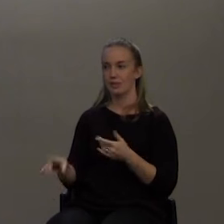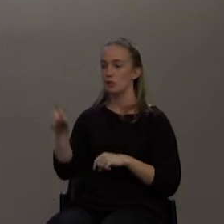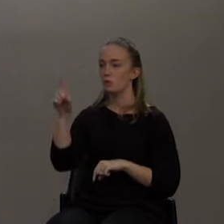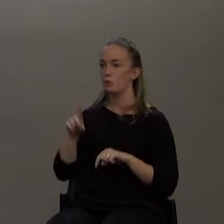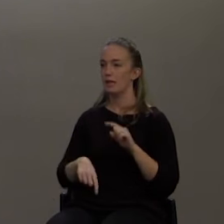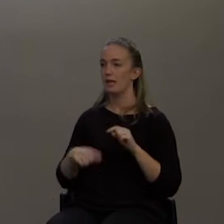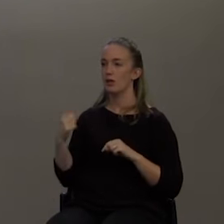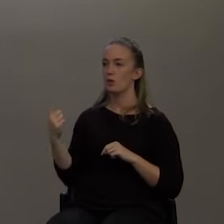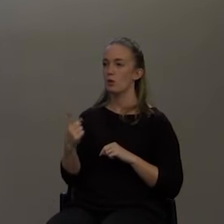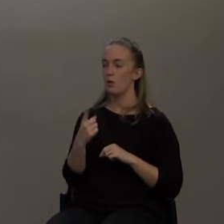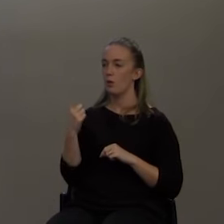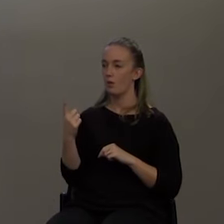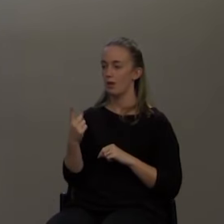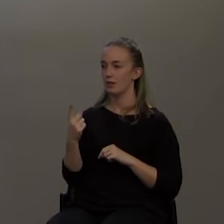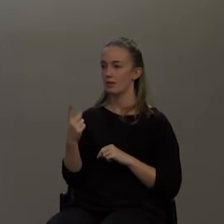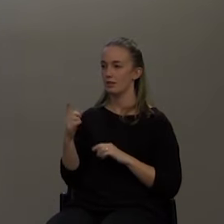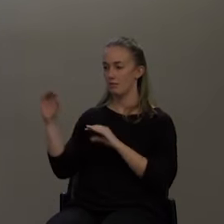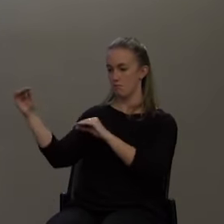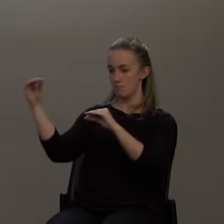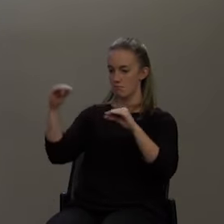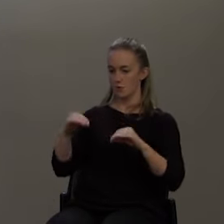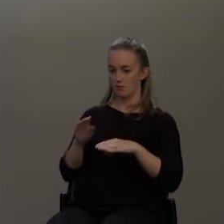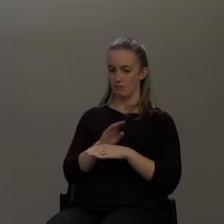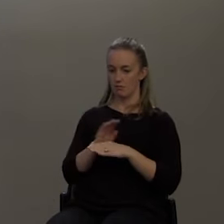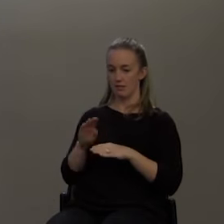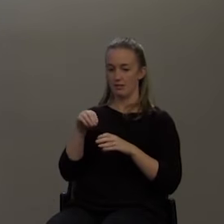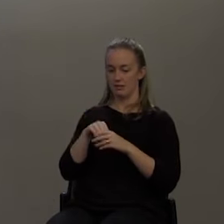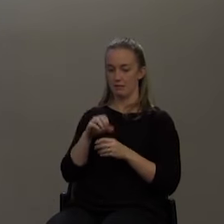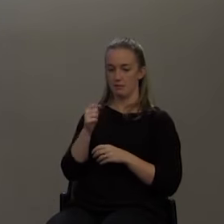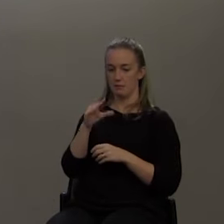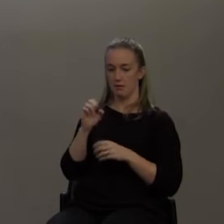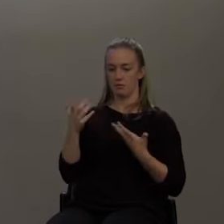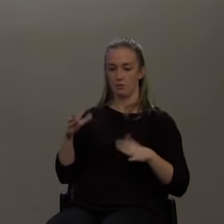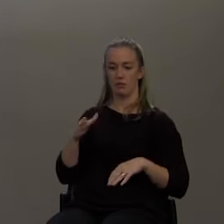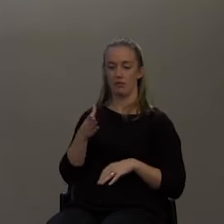you can't always shoehorn someone into an existing space, I guess is my point.